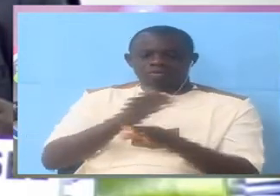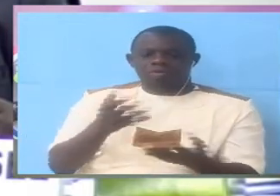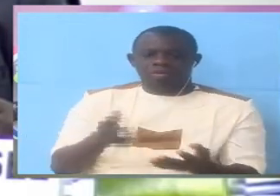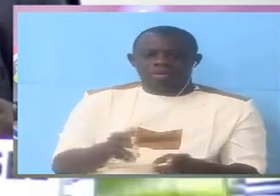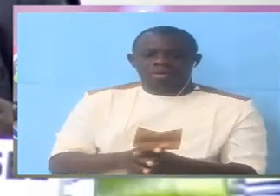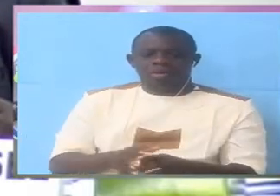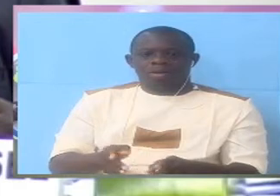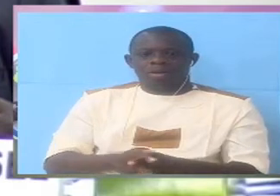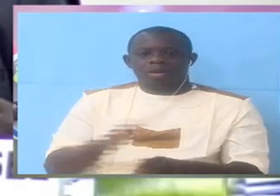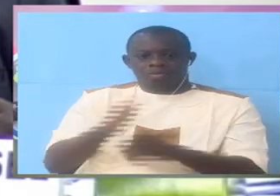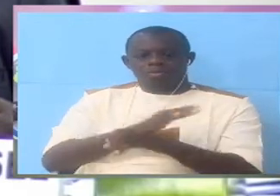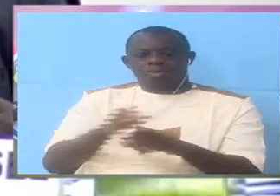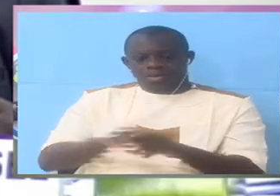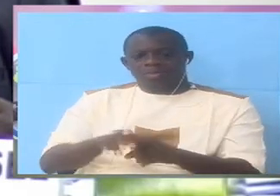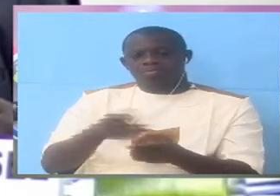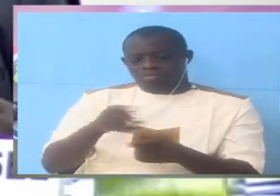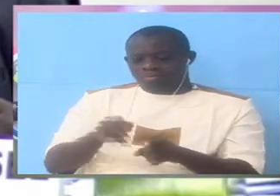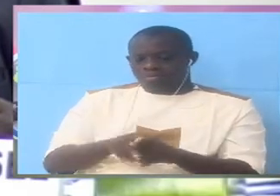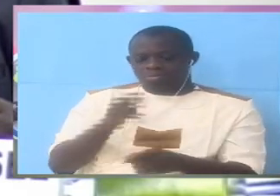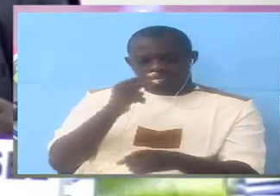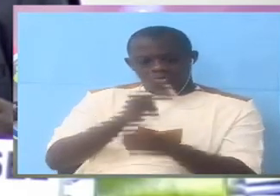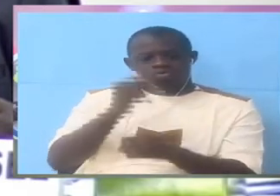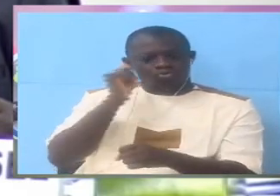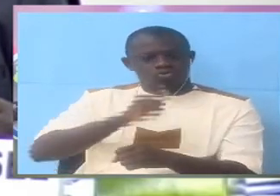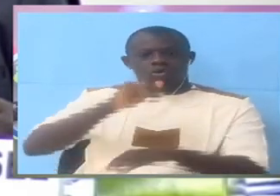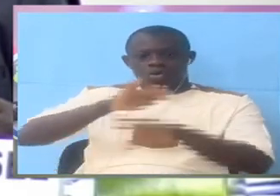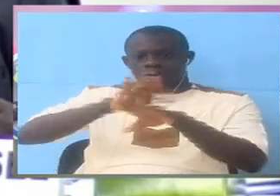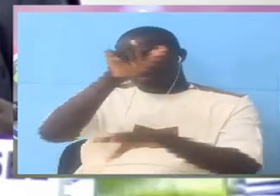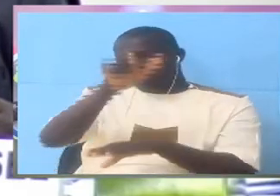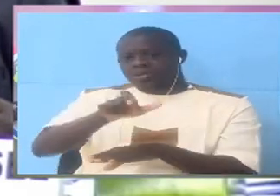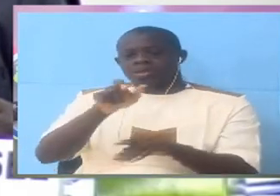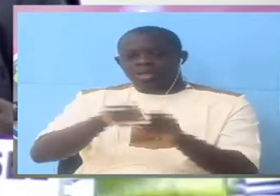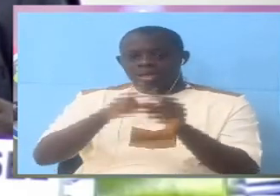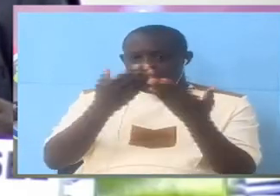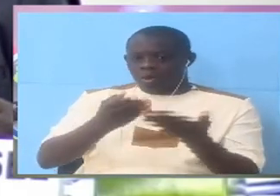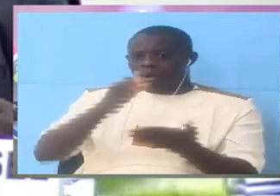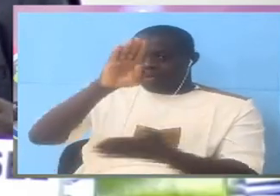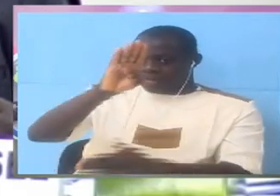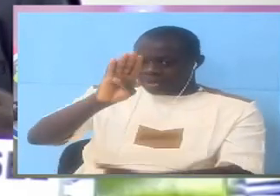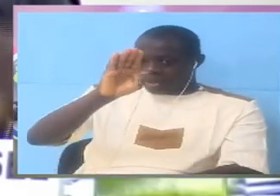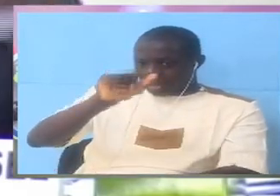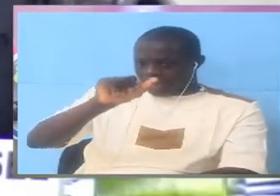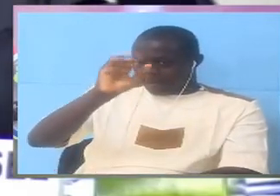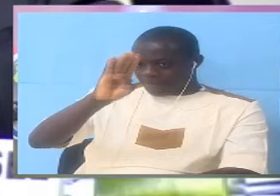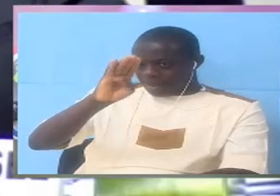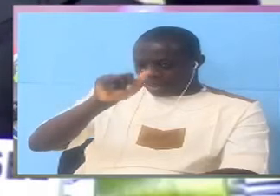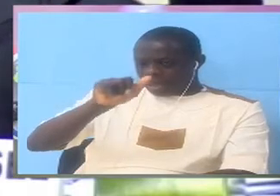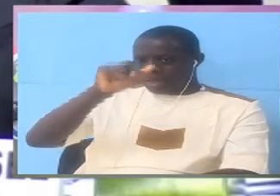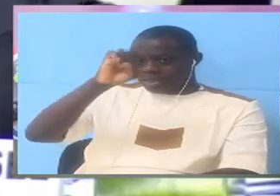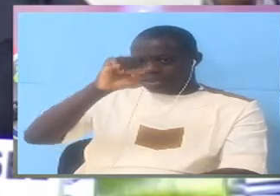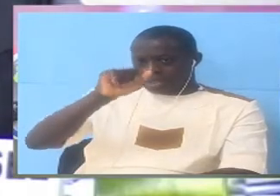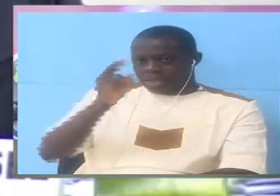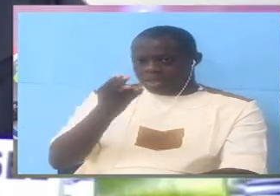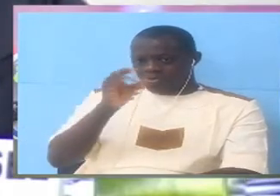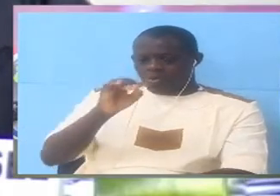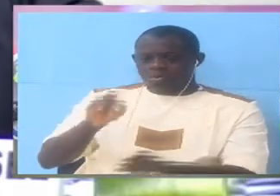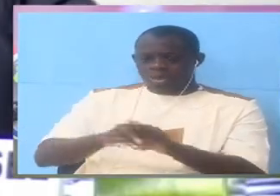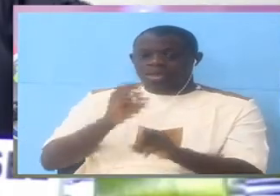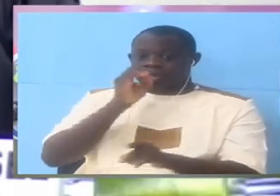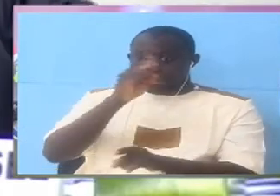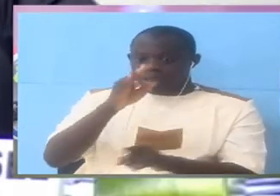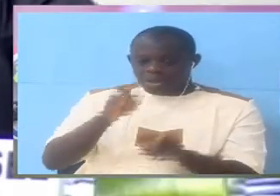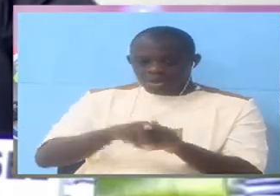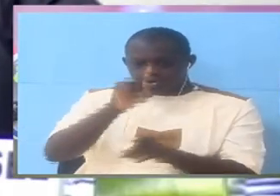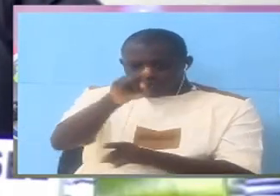He was butt struck. So Baba Saho said, do you think you are fit to be alive?